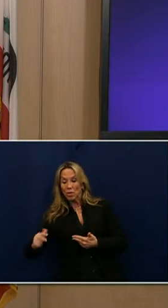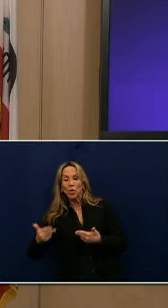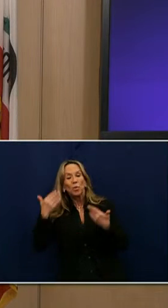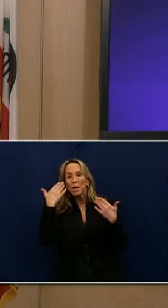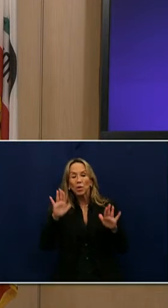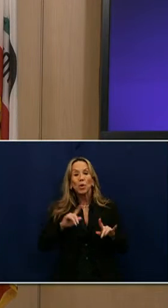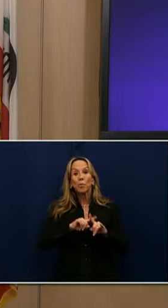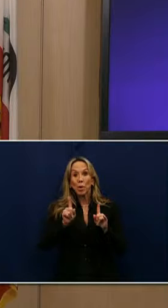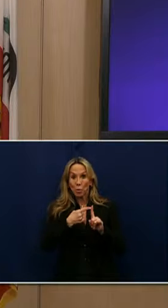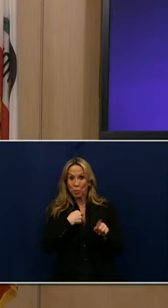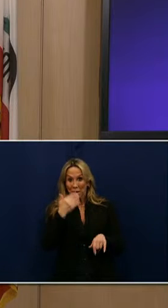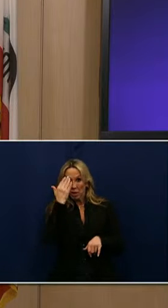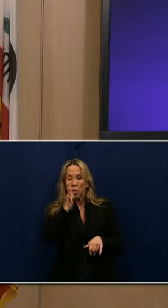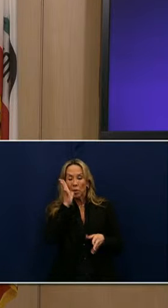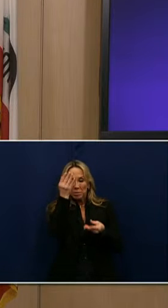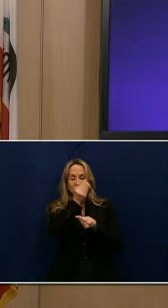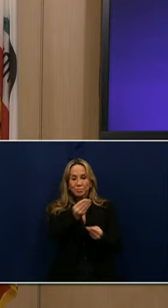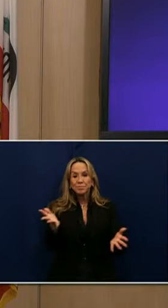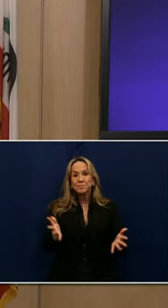make that information public.